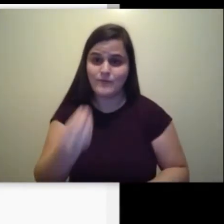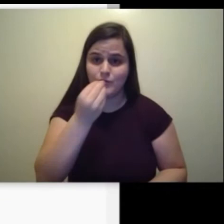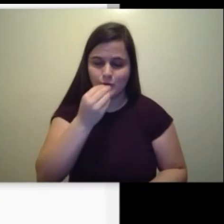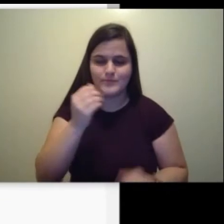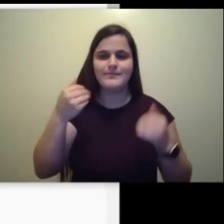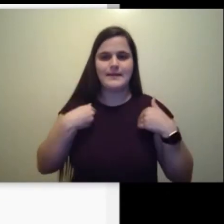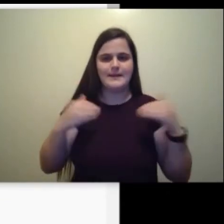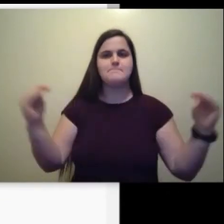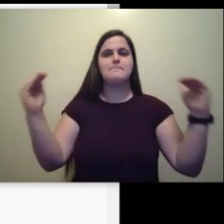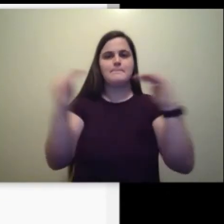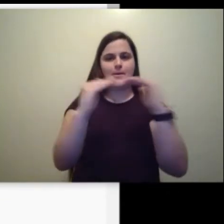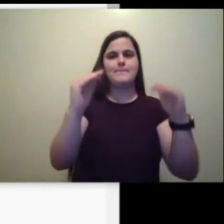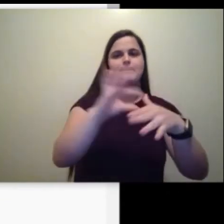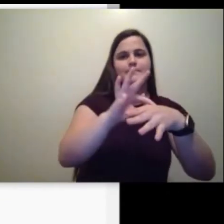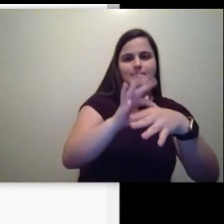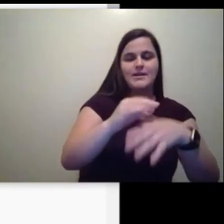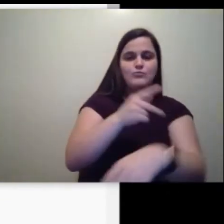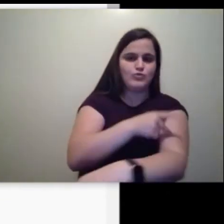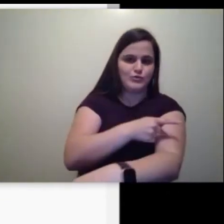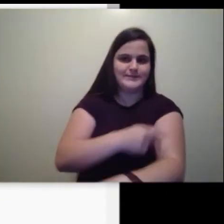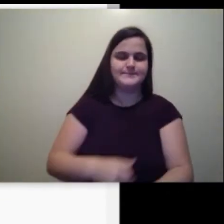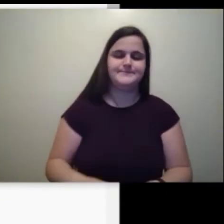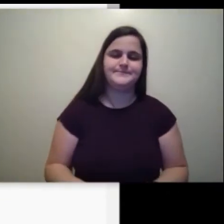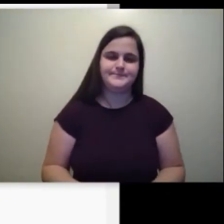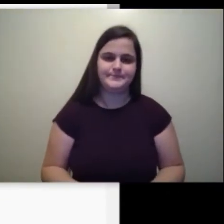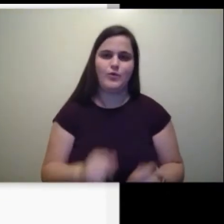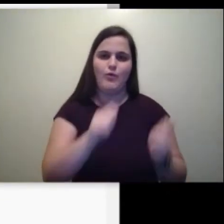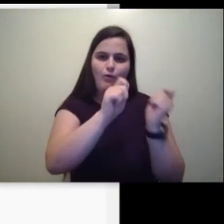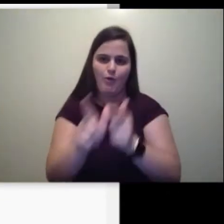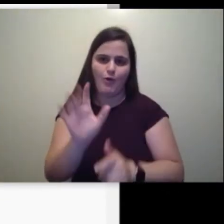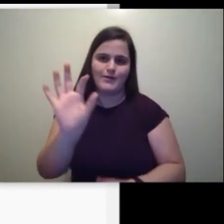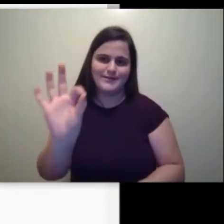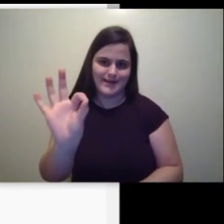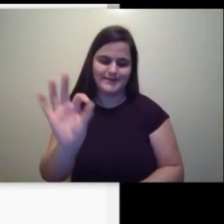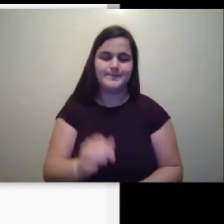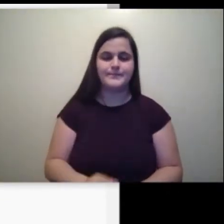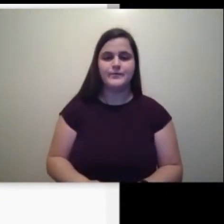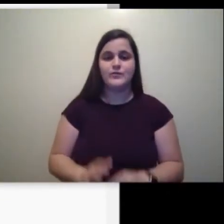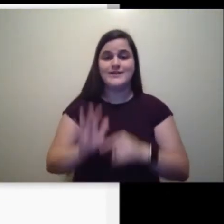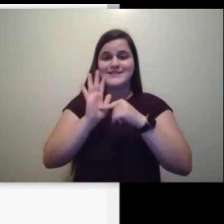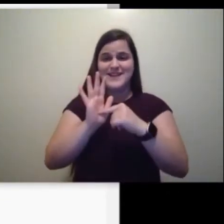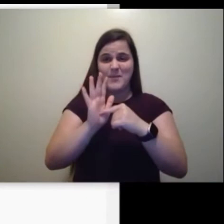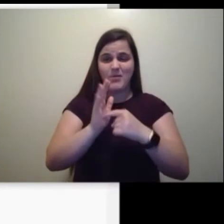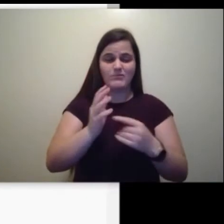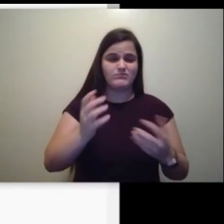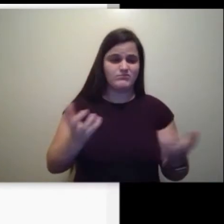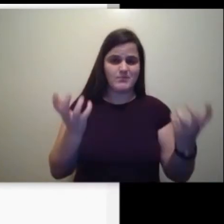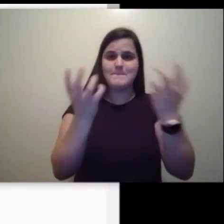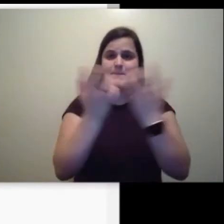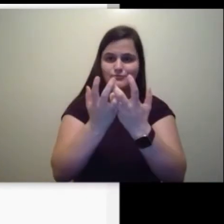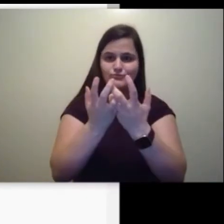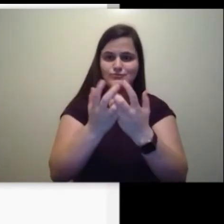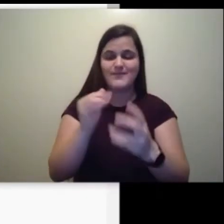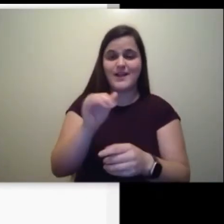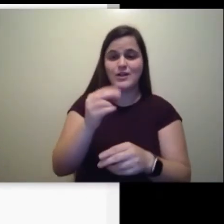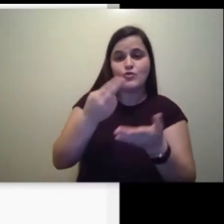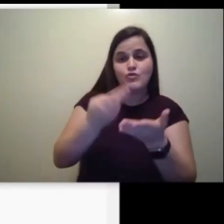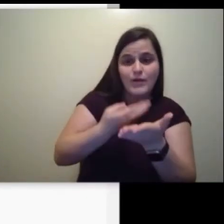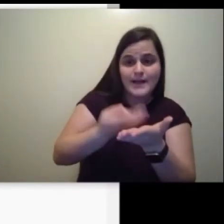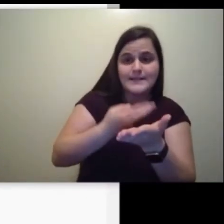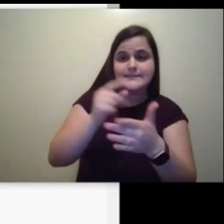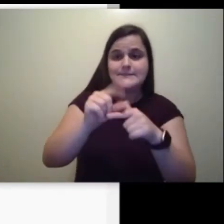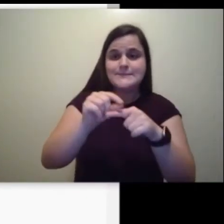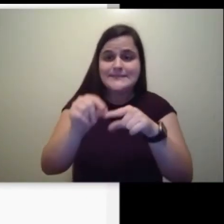9 of the essentials. For example, pairing protein sources like rice and beans,